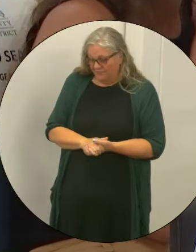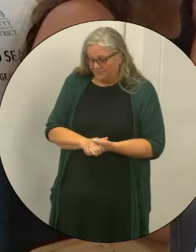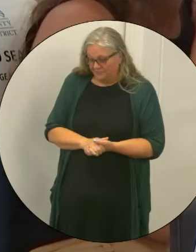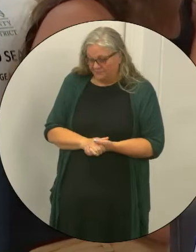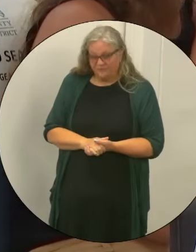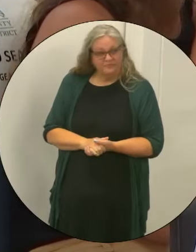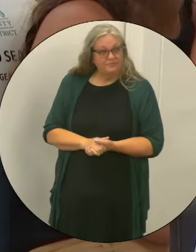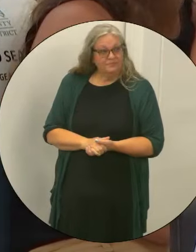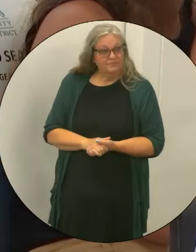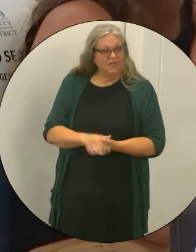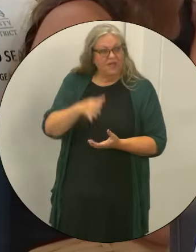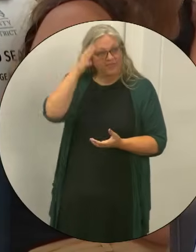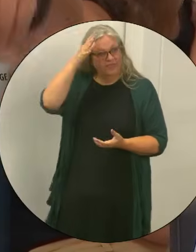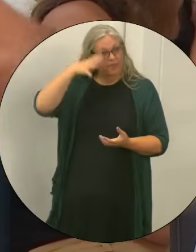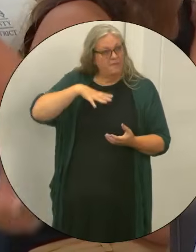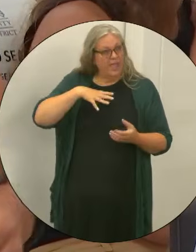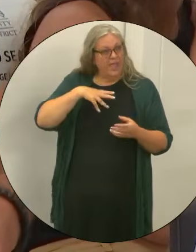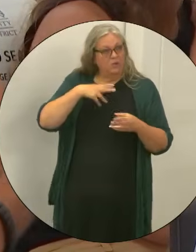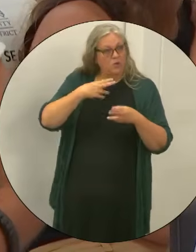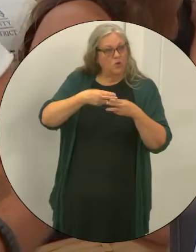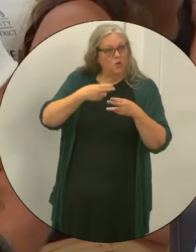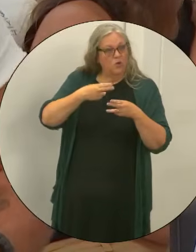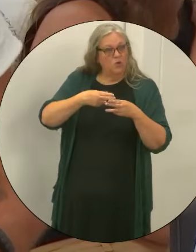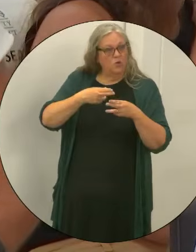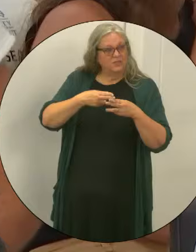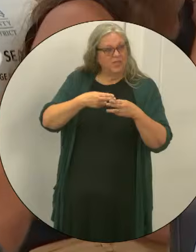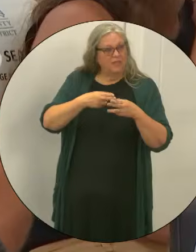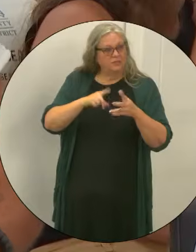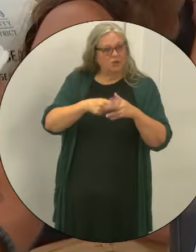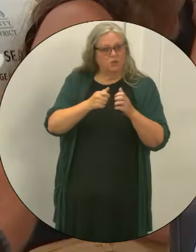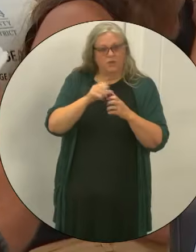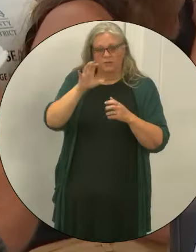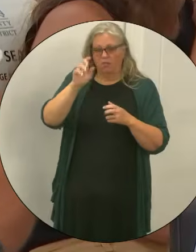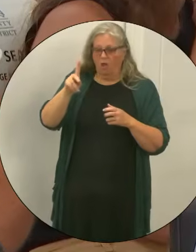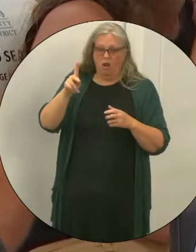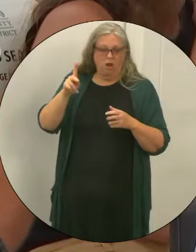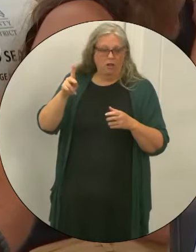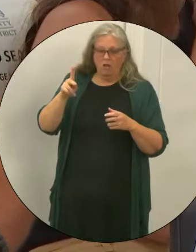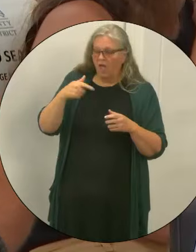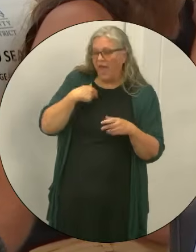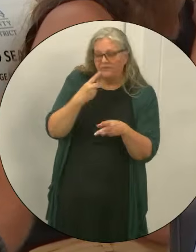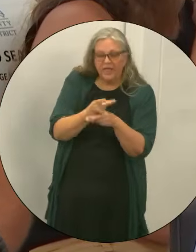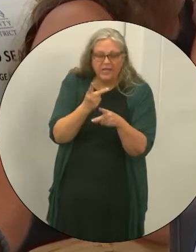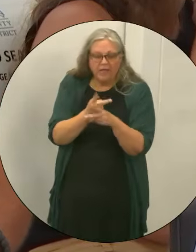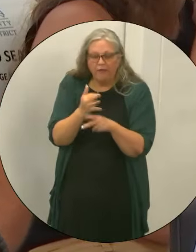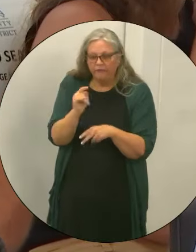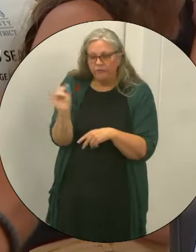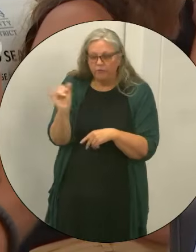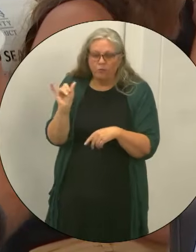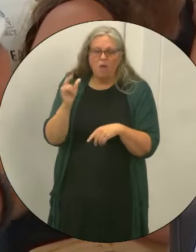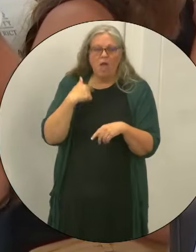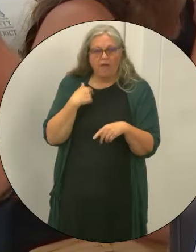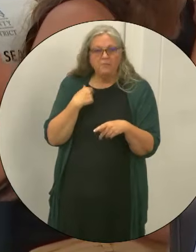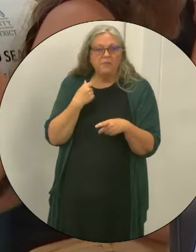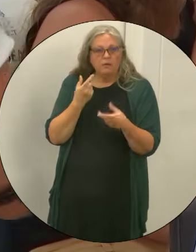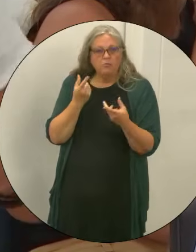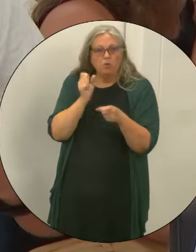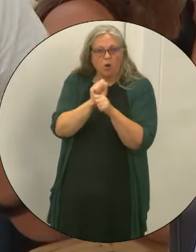The man's name that ends with Clark, he won't be here much longer. I'm taking care of that too. I've been dealing with the Masonic Order.